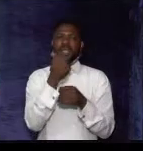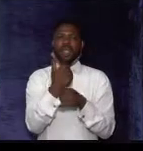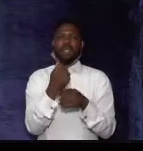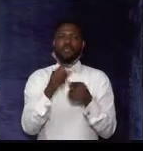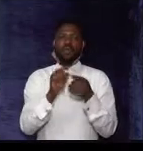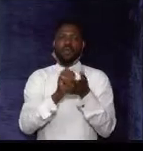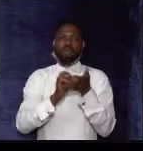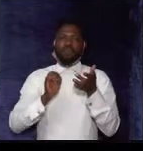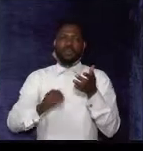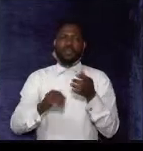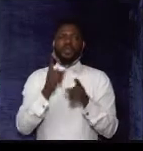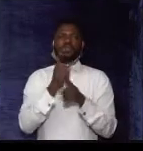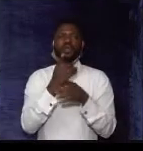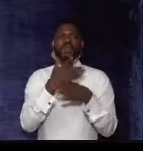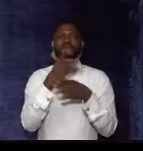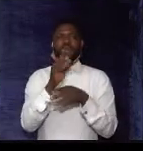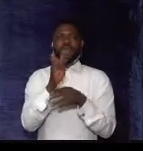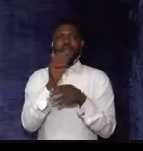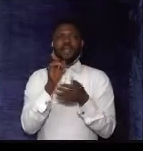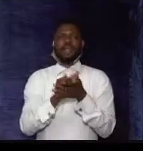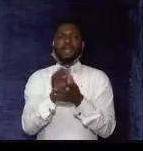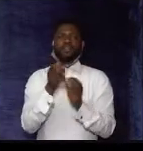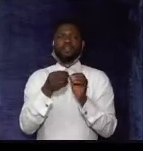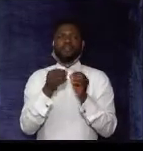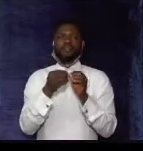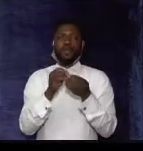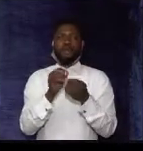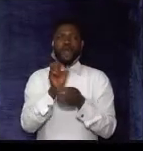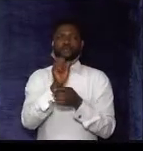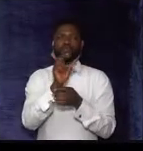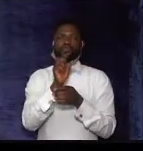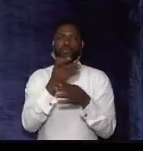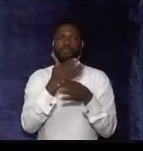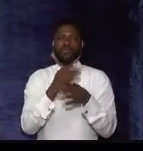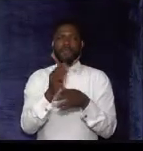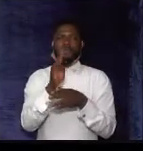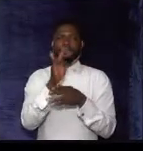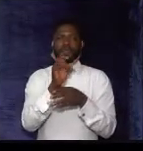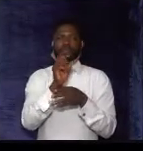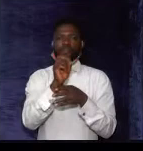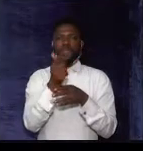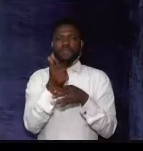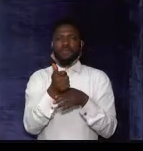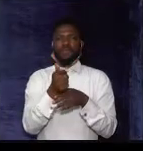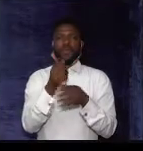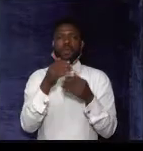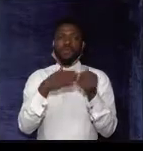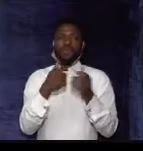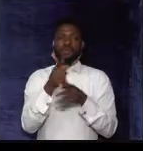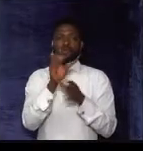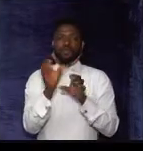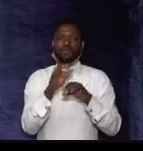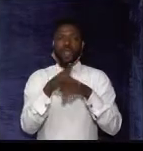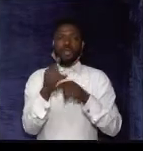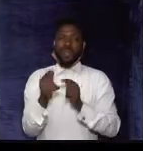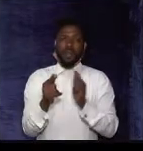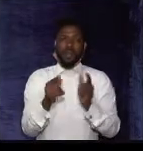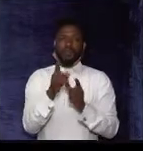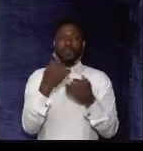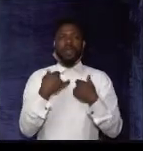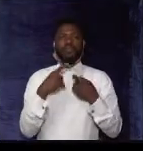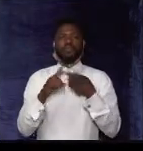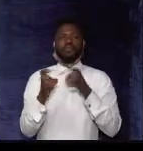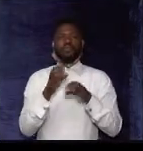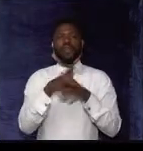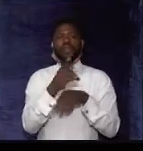number beside A. And to get rid of that, you just divide by that number. Let's divide by 12 on the left. Now, whatever you do on the left, you have to